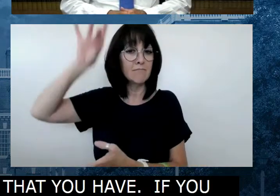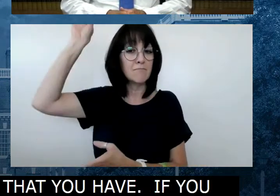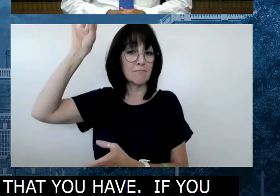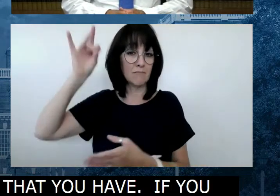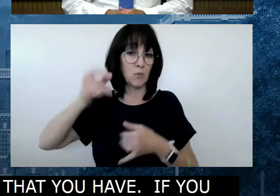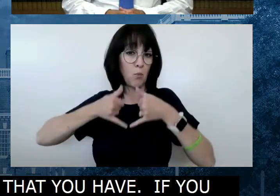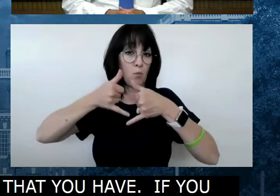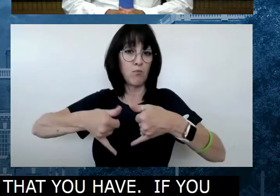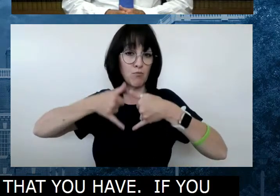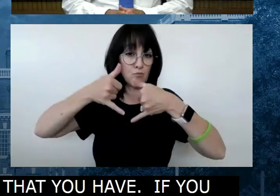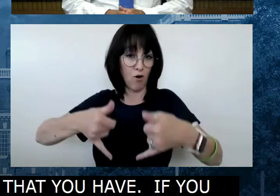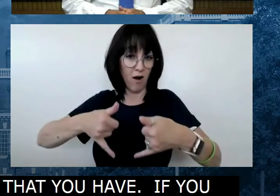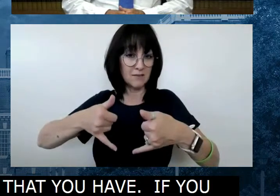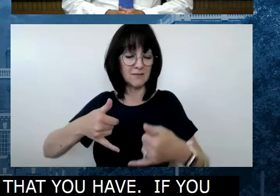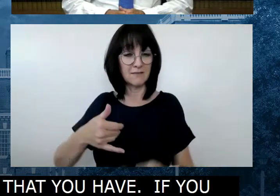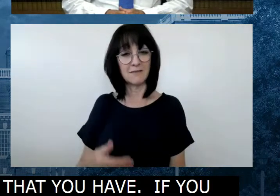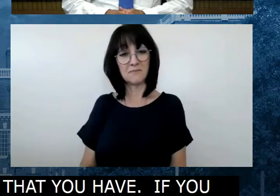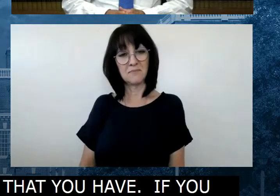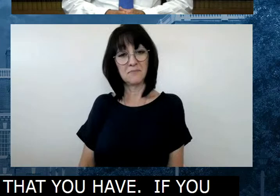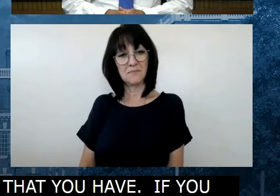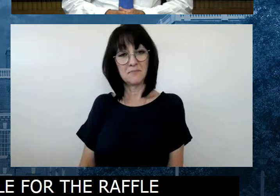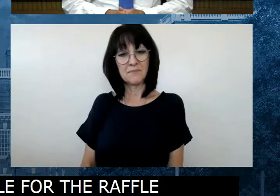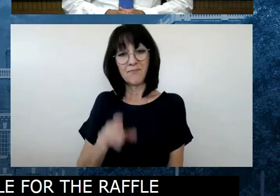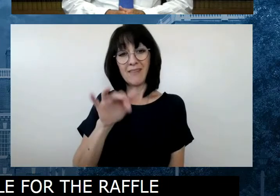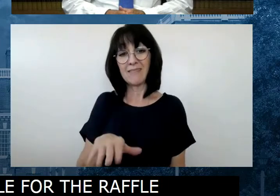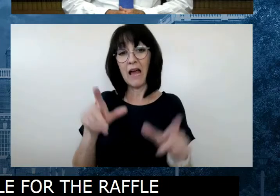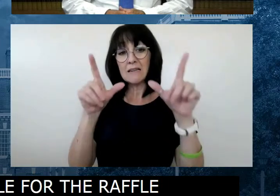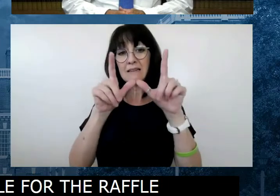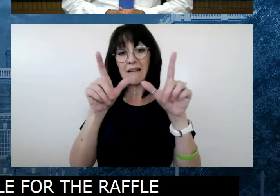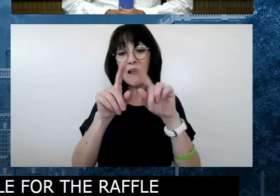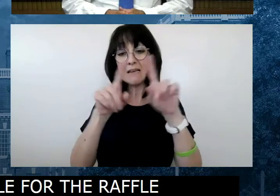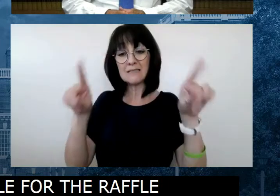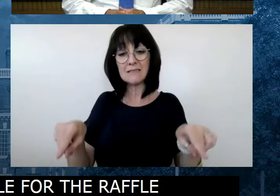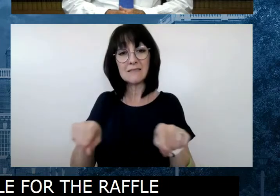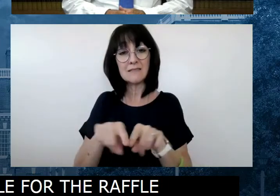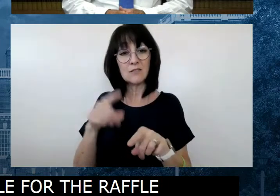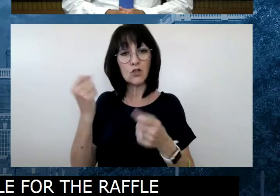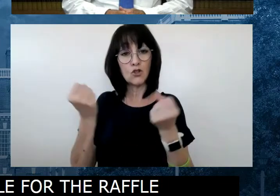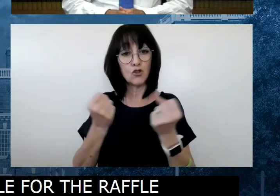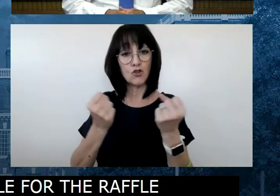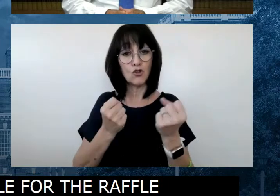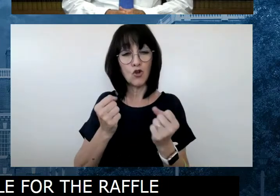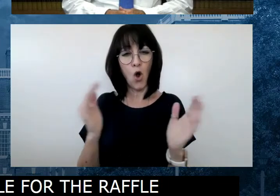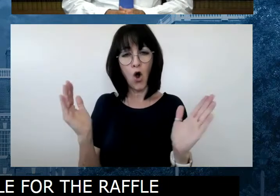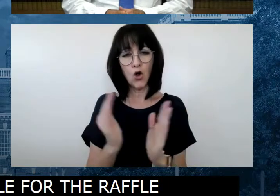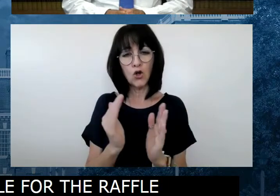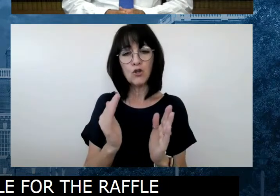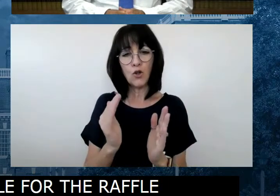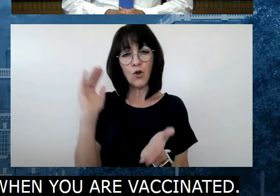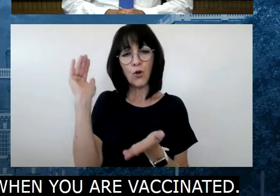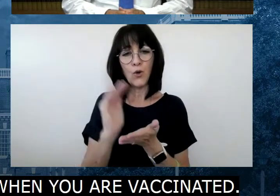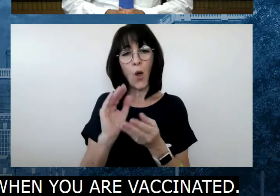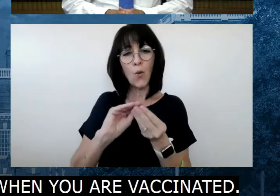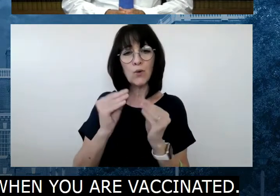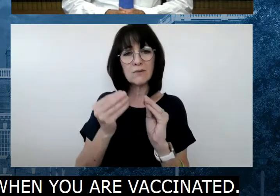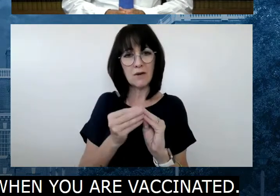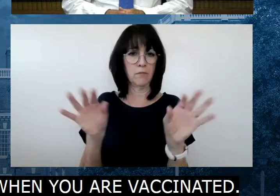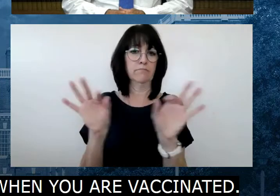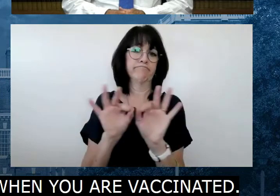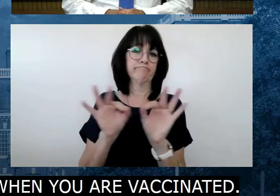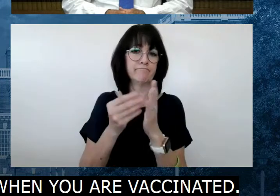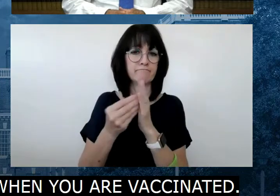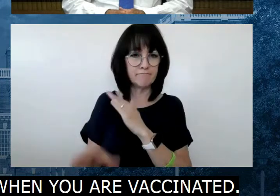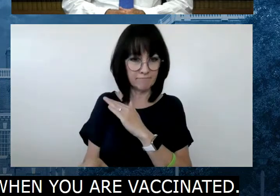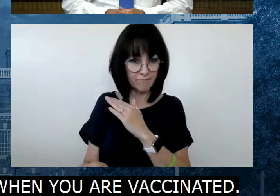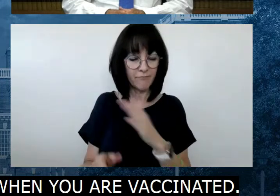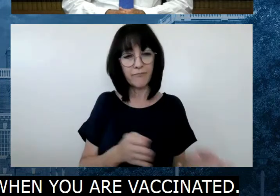got 2 low-digit license plates to raffle off. We got the $302,000 grand